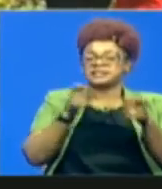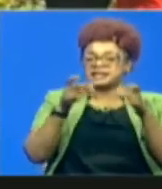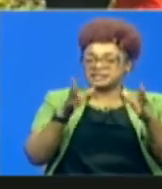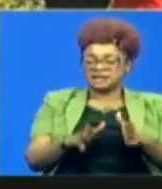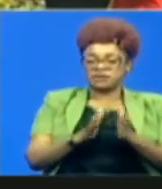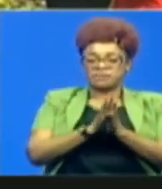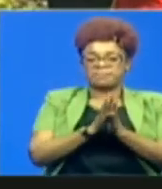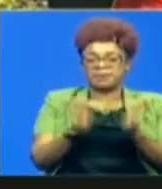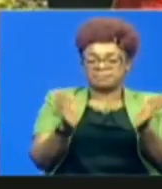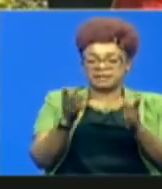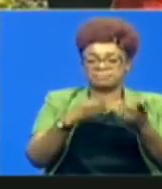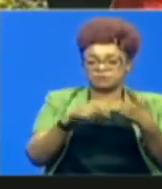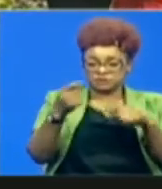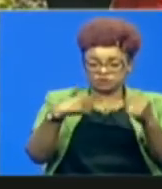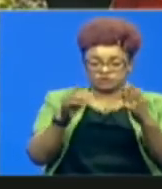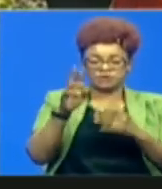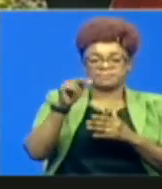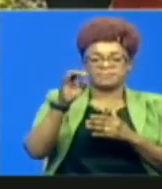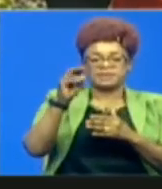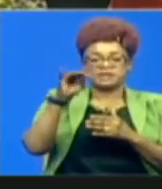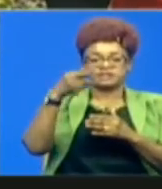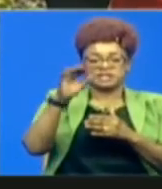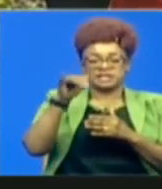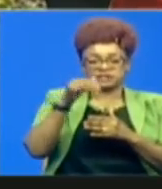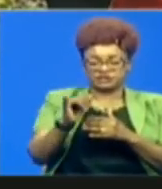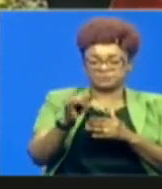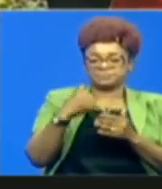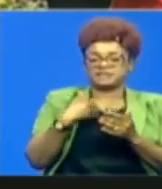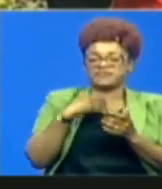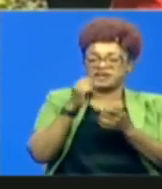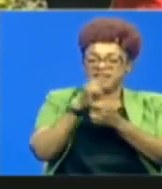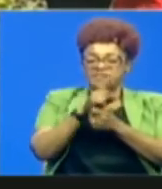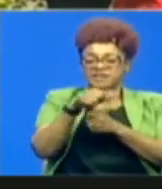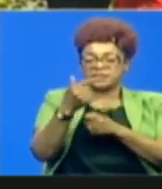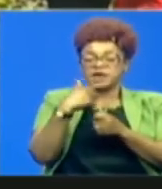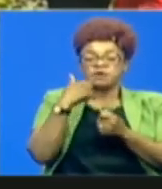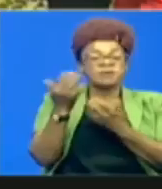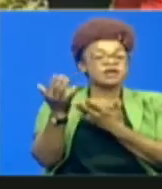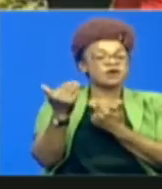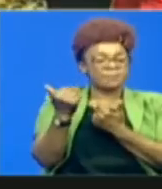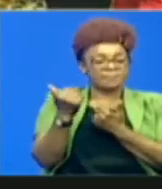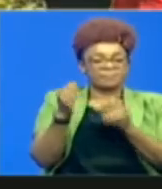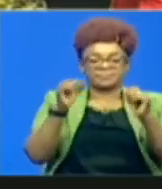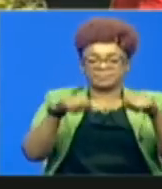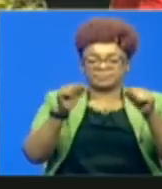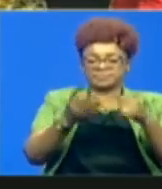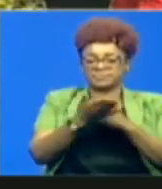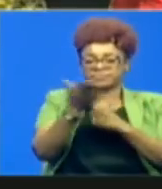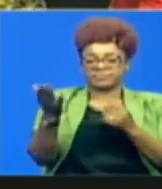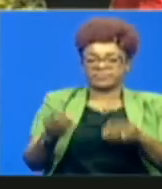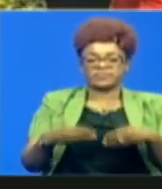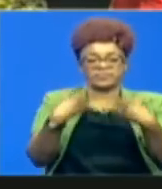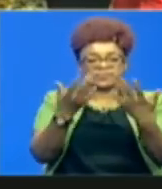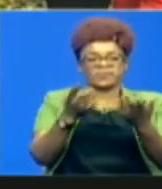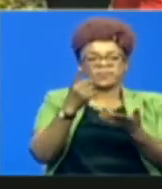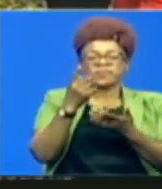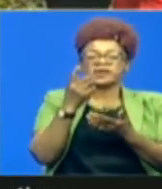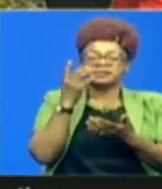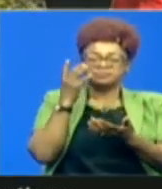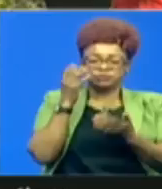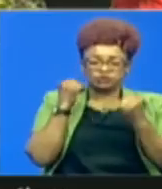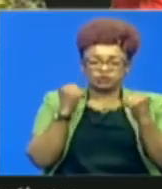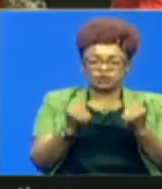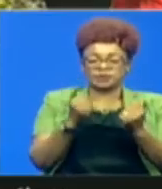Prosecution, Nurdin Haji, has lined up 11 others who he hopes will enable him to produce watertight evidence in